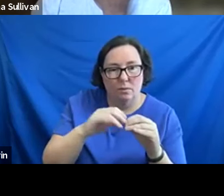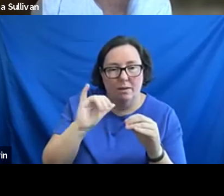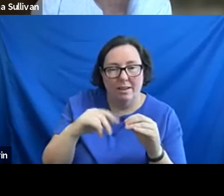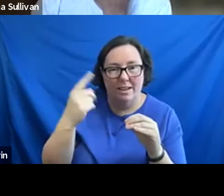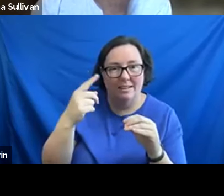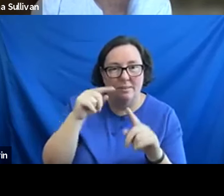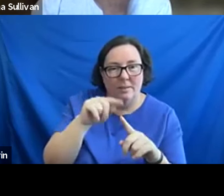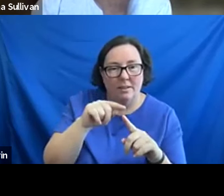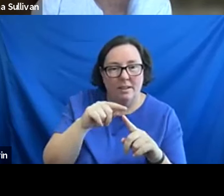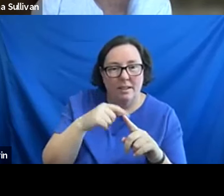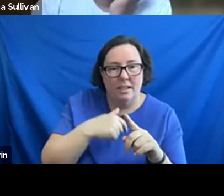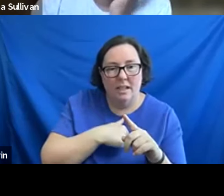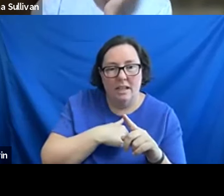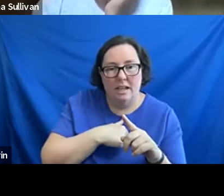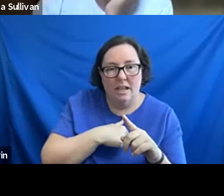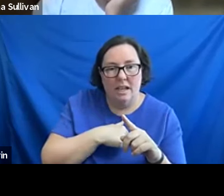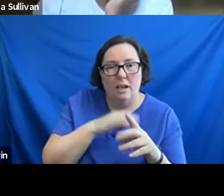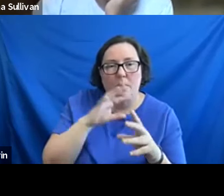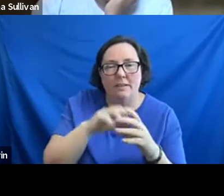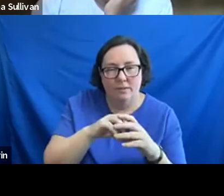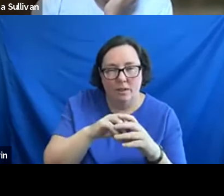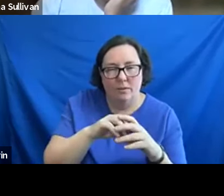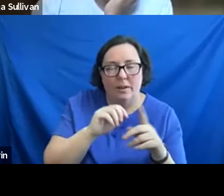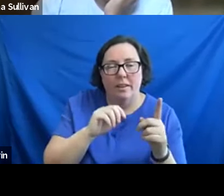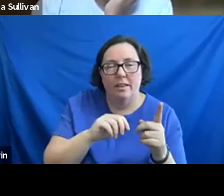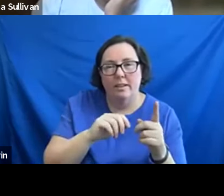that I first was a part of